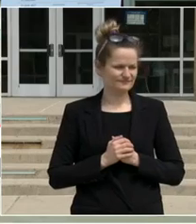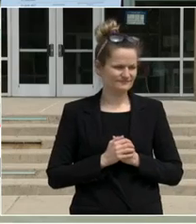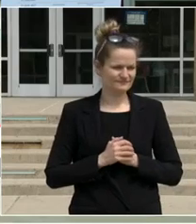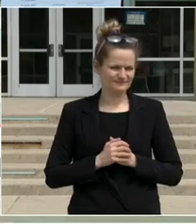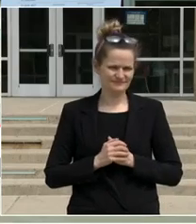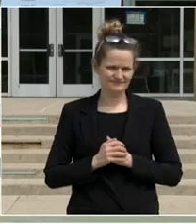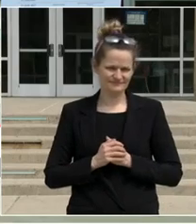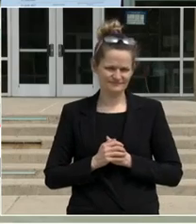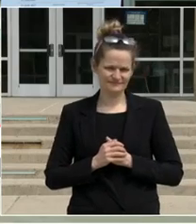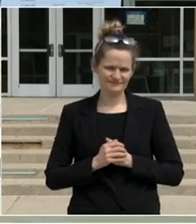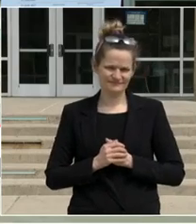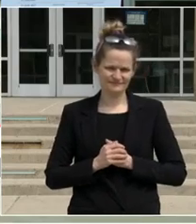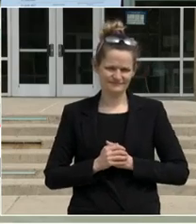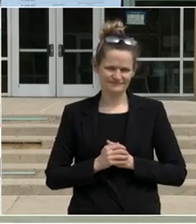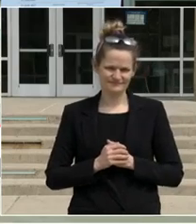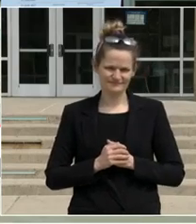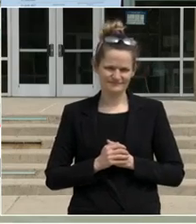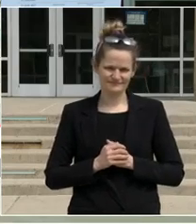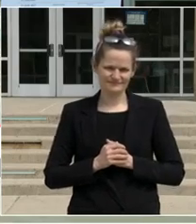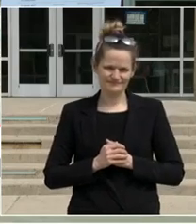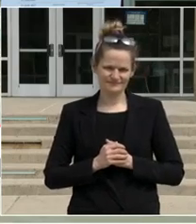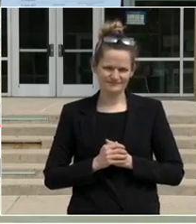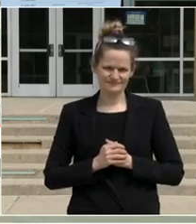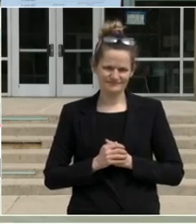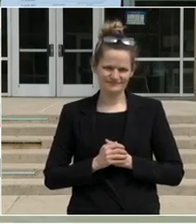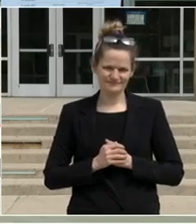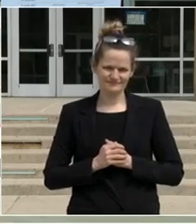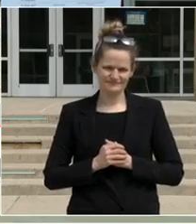I know that's right. I know that's right.